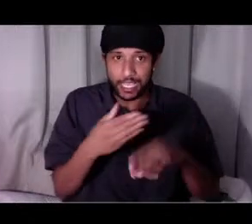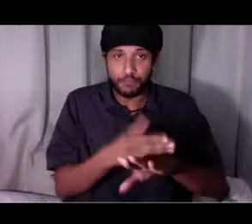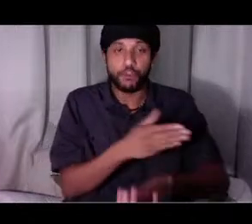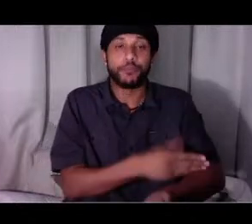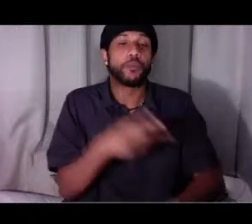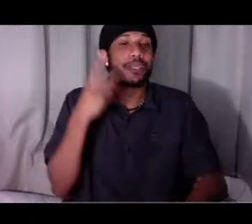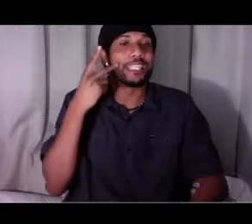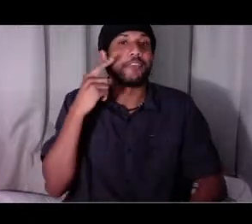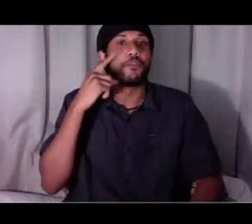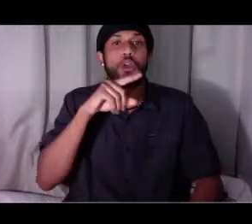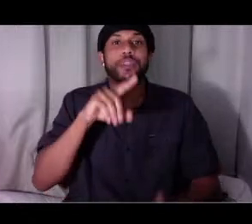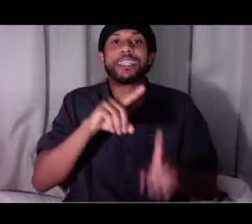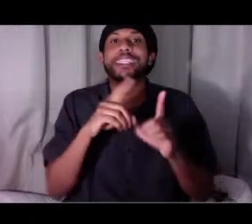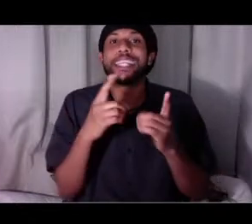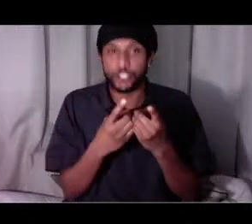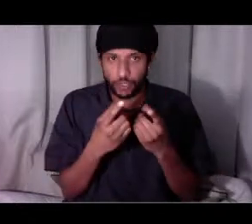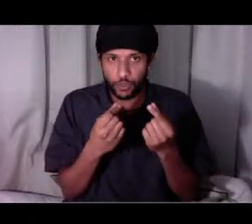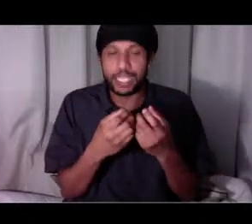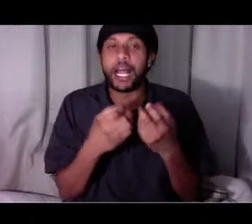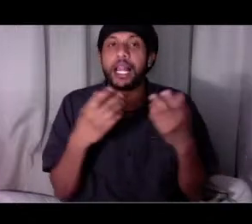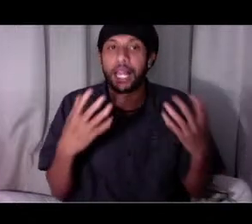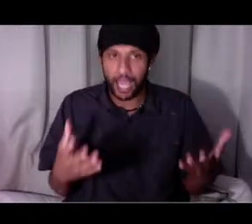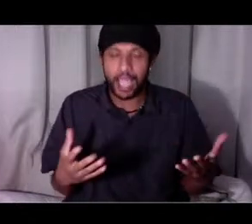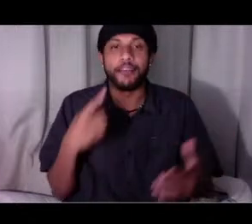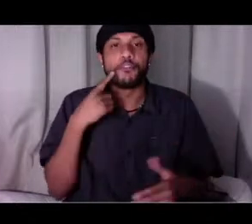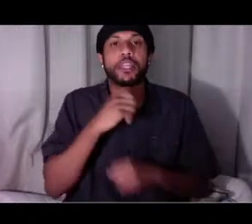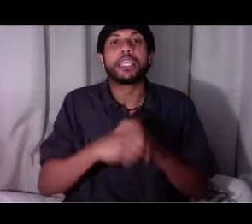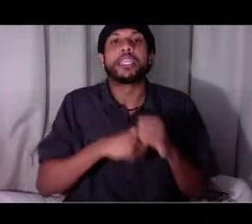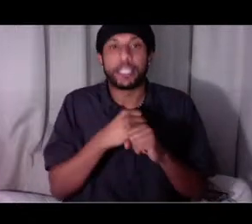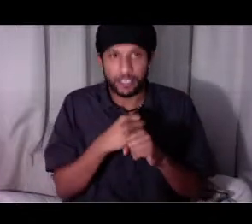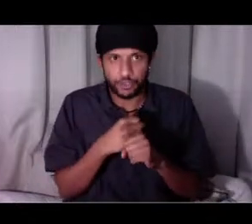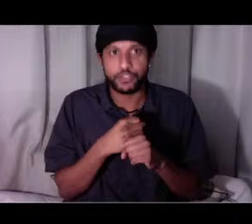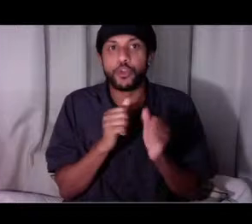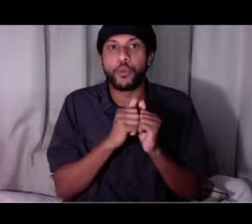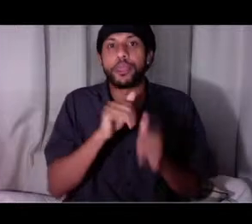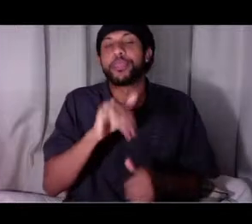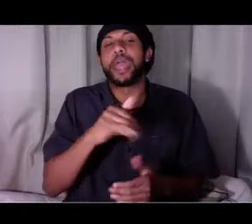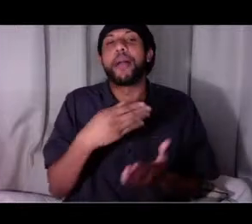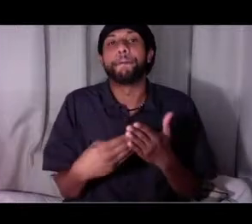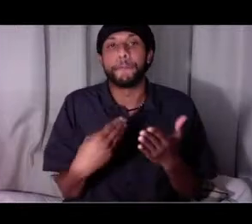across the district we've done a lot quite frankly over the years with with that money in responsible